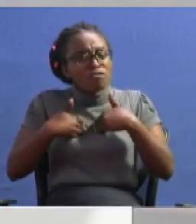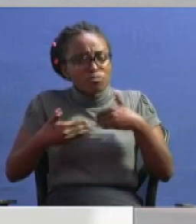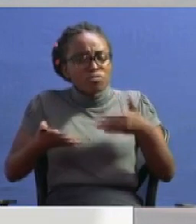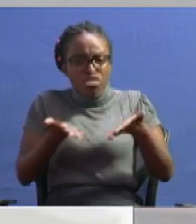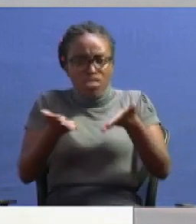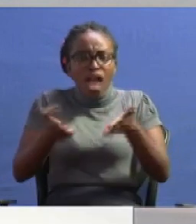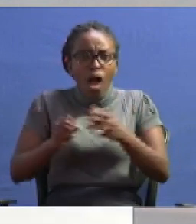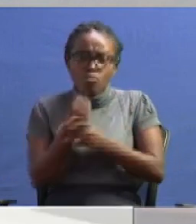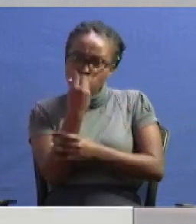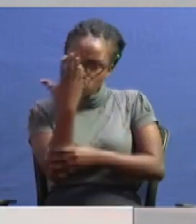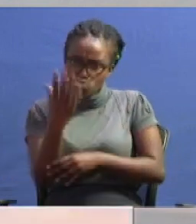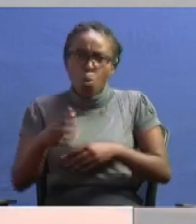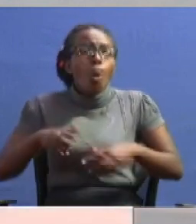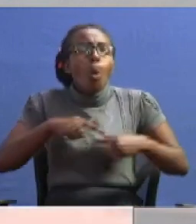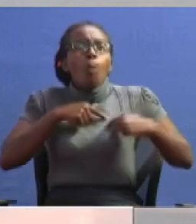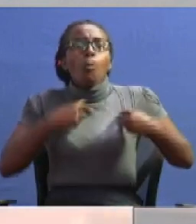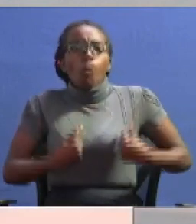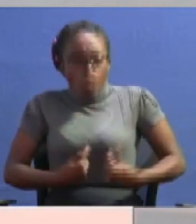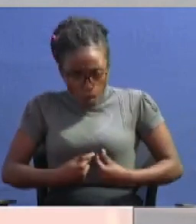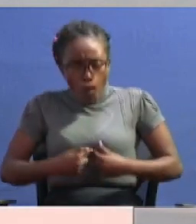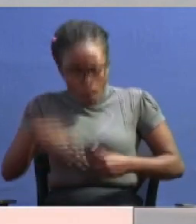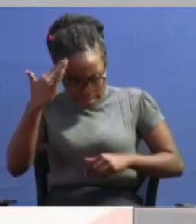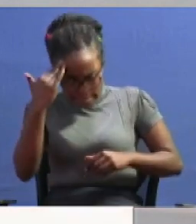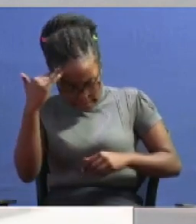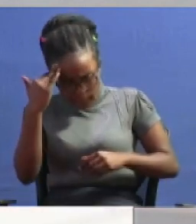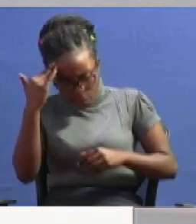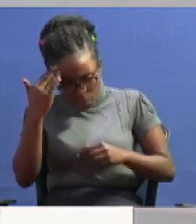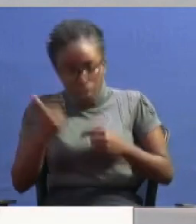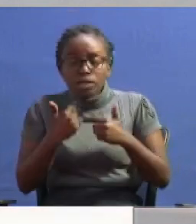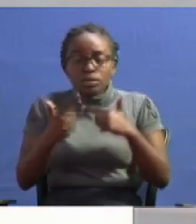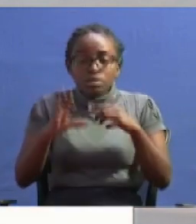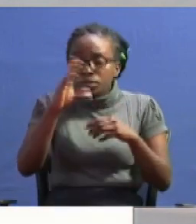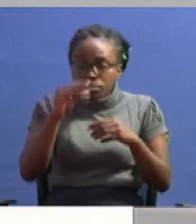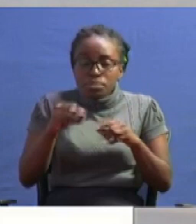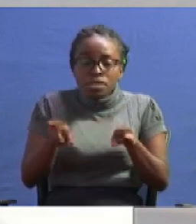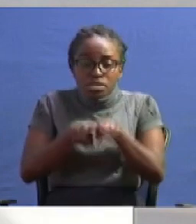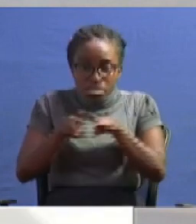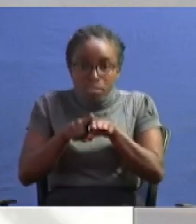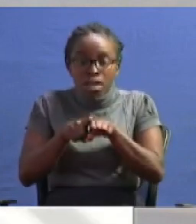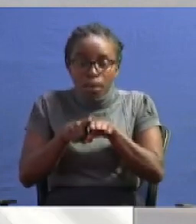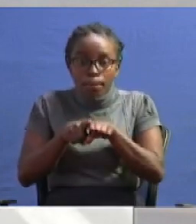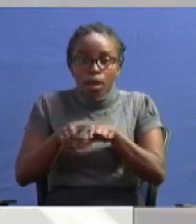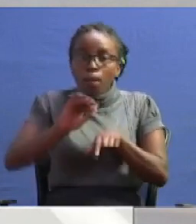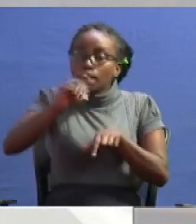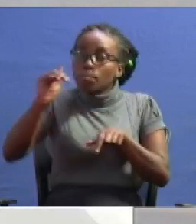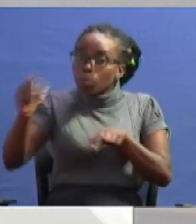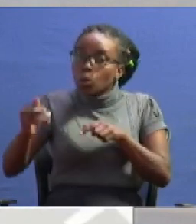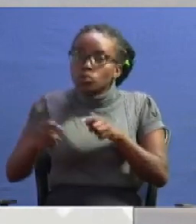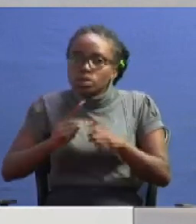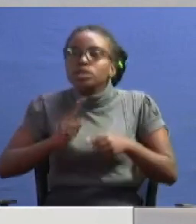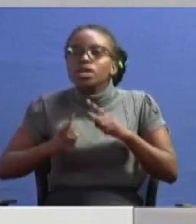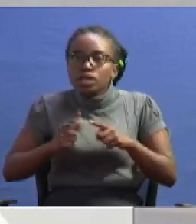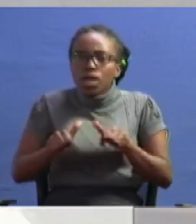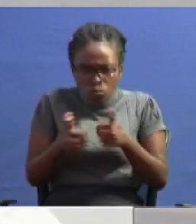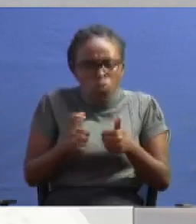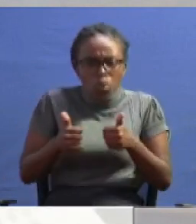speaking to the heart and mind of people? Do you think maybe Gachagua has what it takes to actually rally the mountain together and